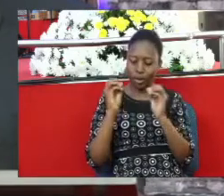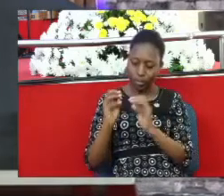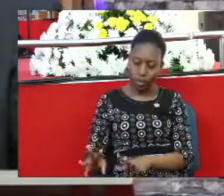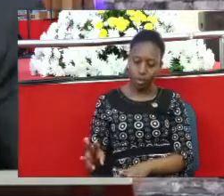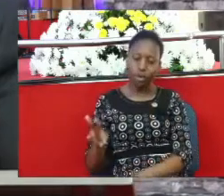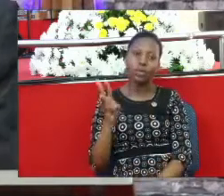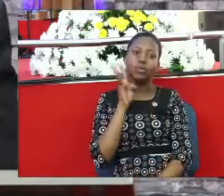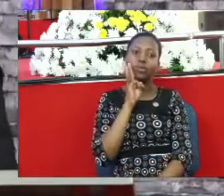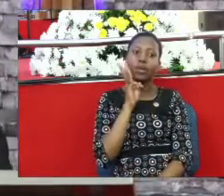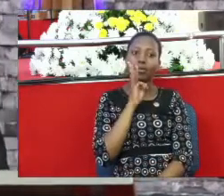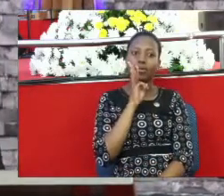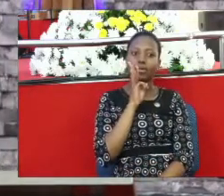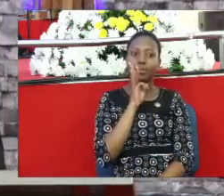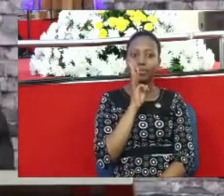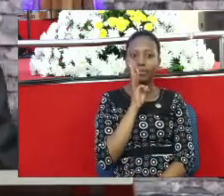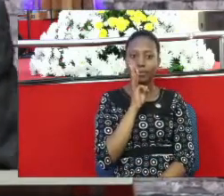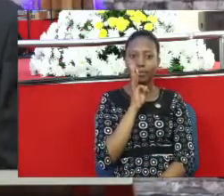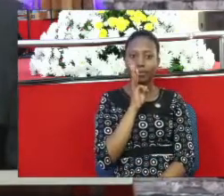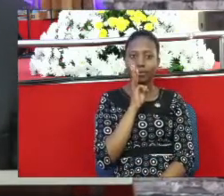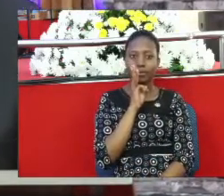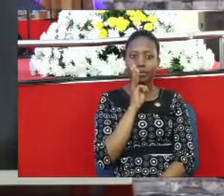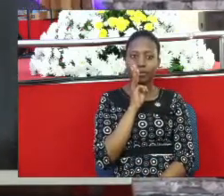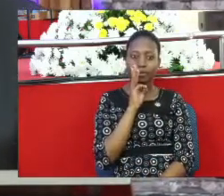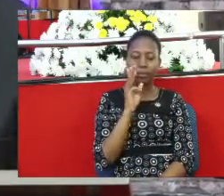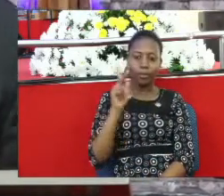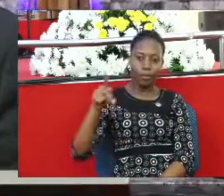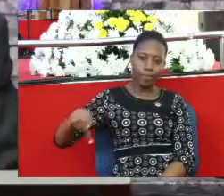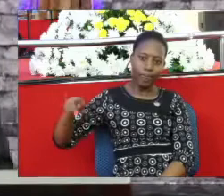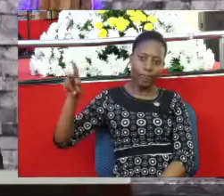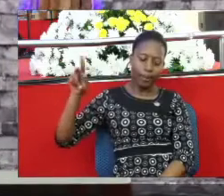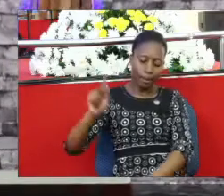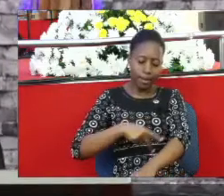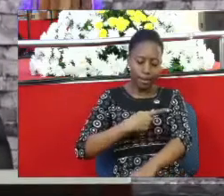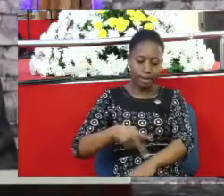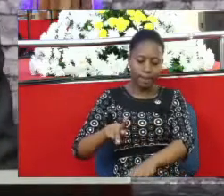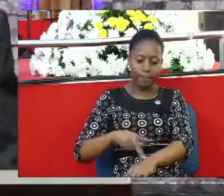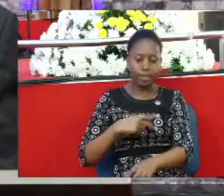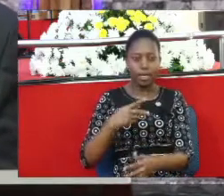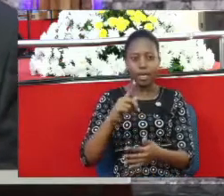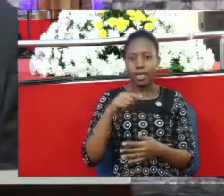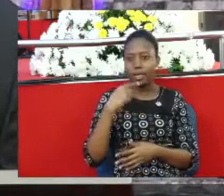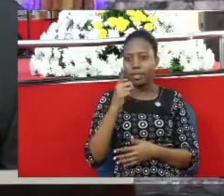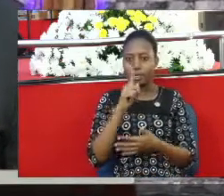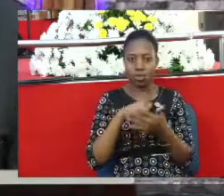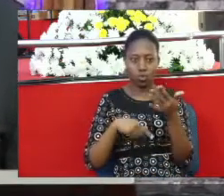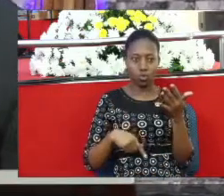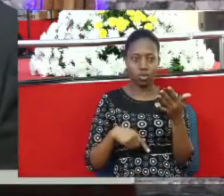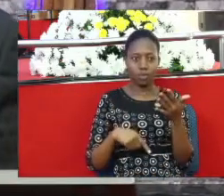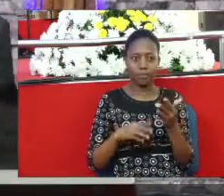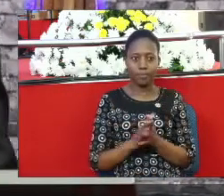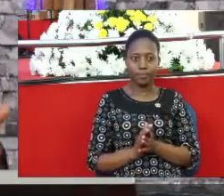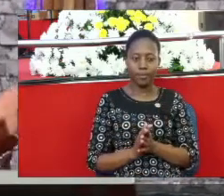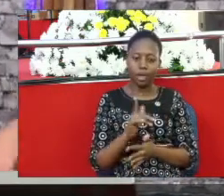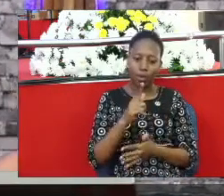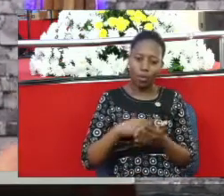of the Lord. In to receive, Psalms 104 verse 28, the Bible says, what you give them, they gather in.